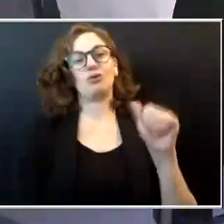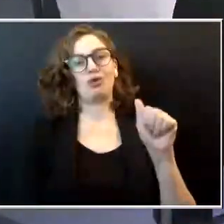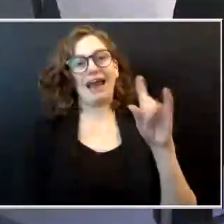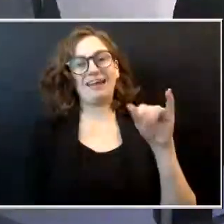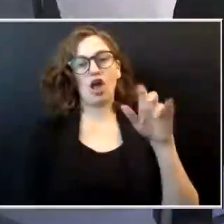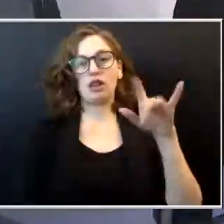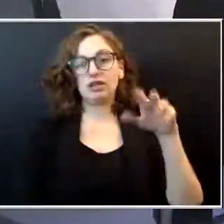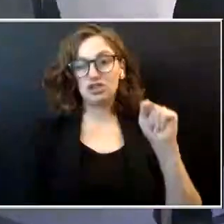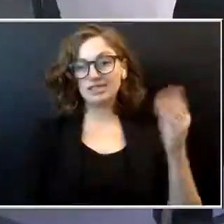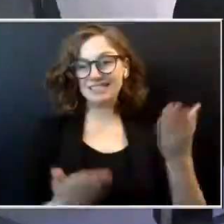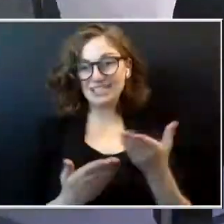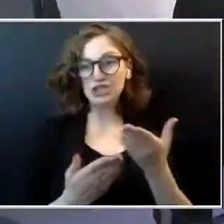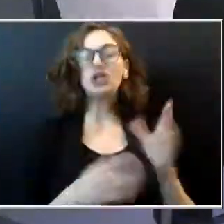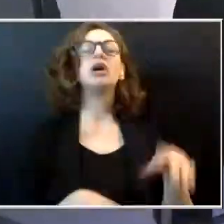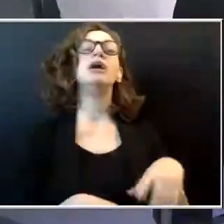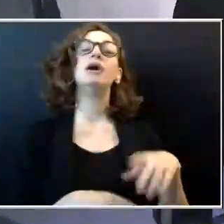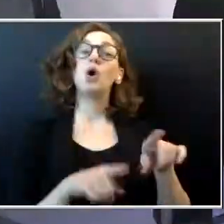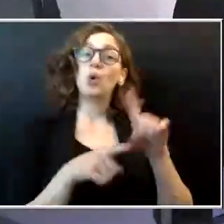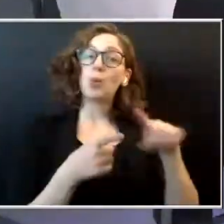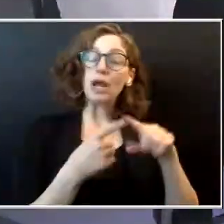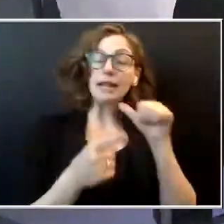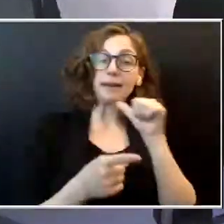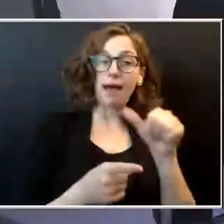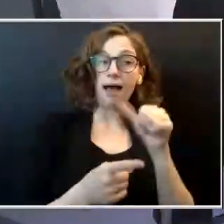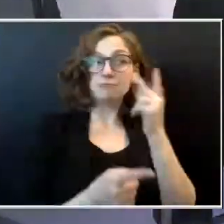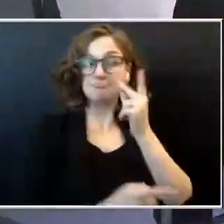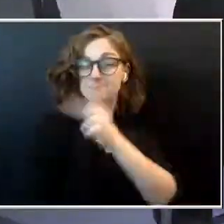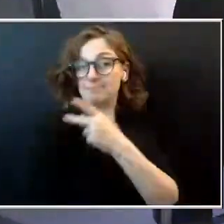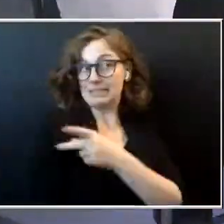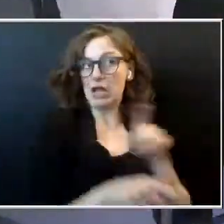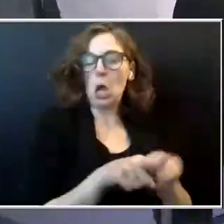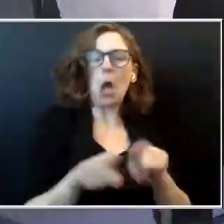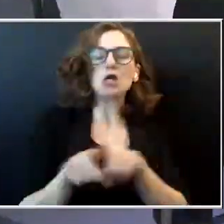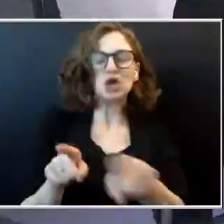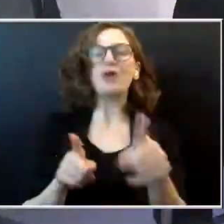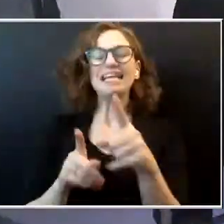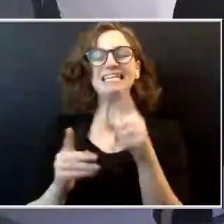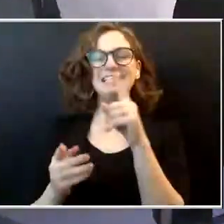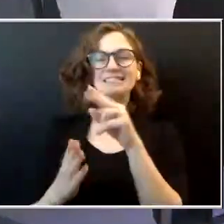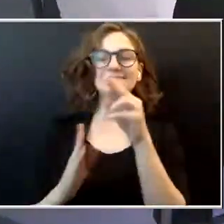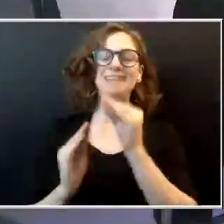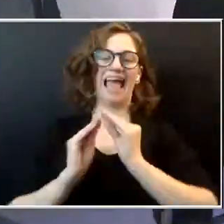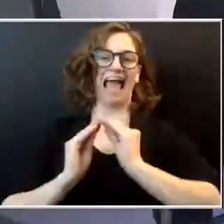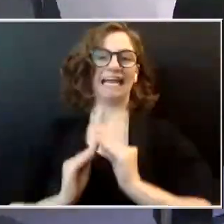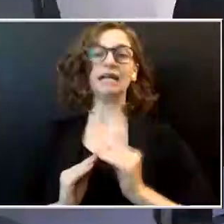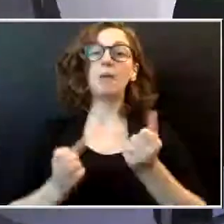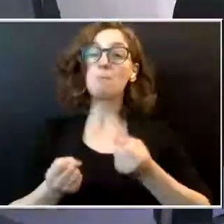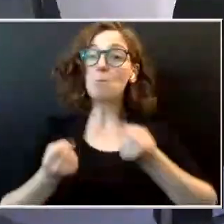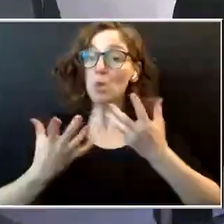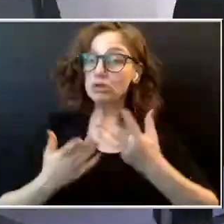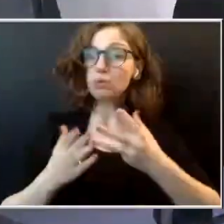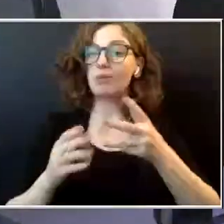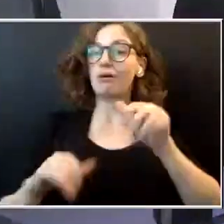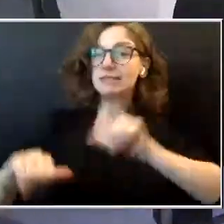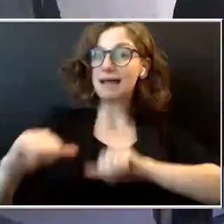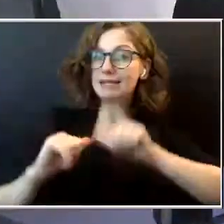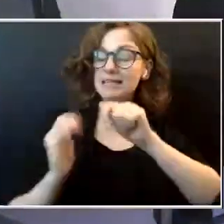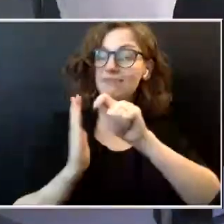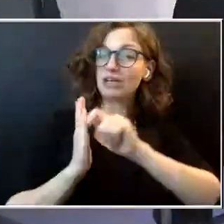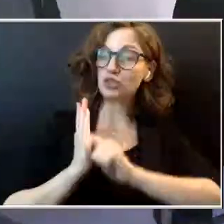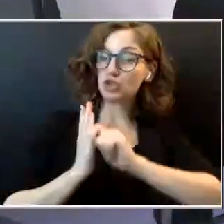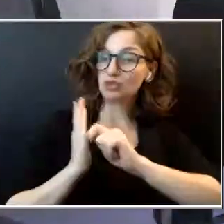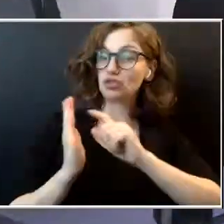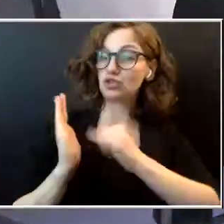he's also reviewing scientific studies as an editor of multiple scientific journals. He may be out there performing his own research because he's